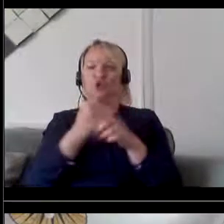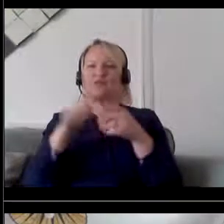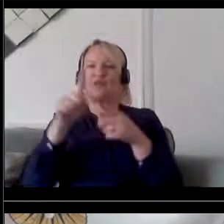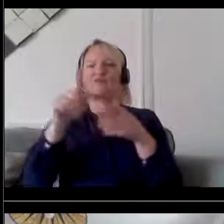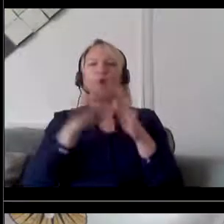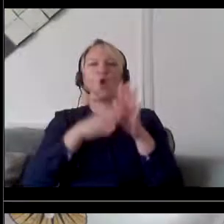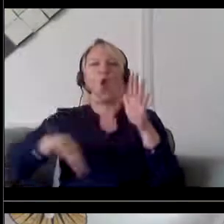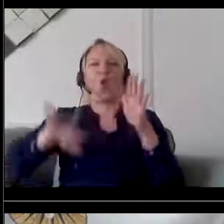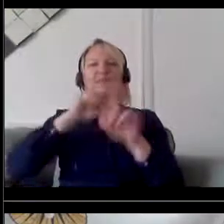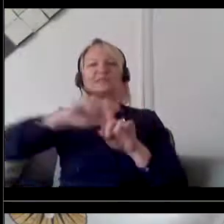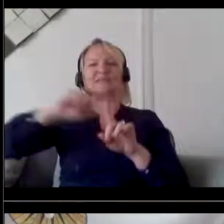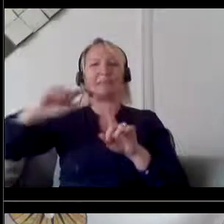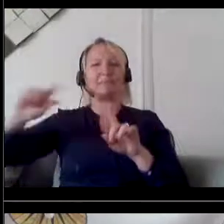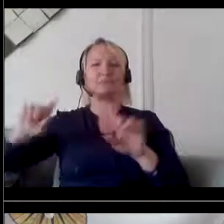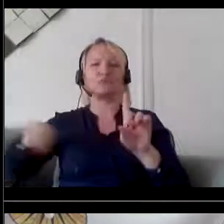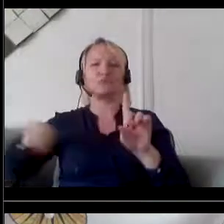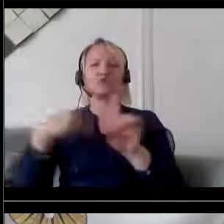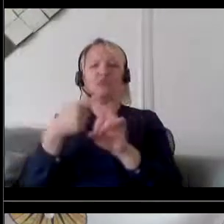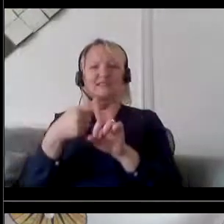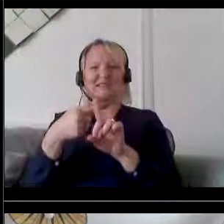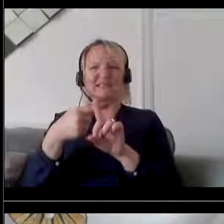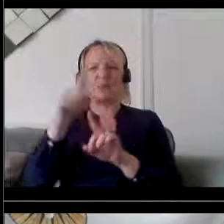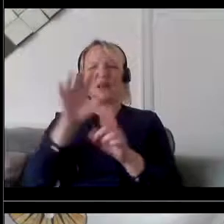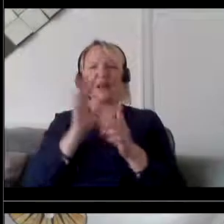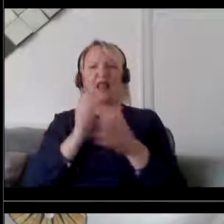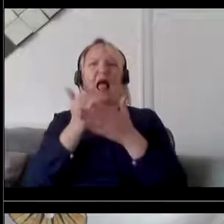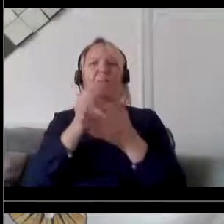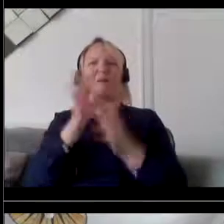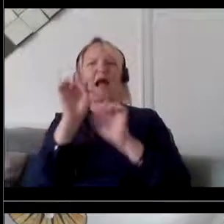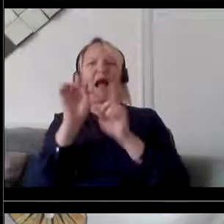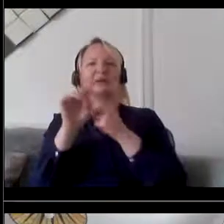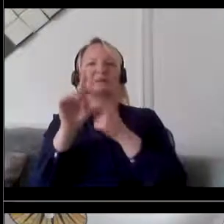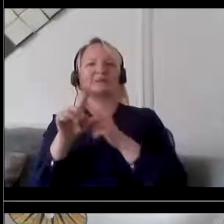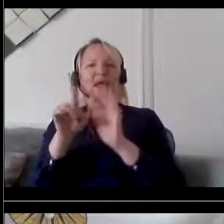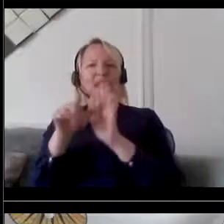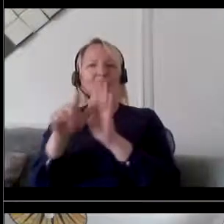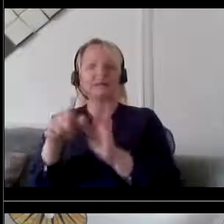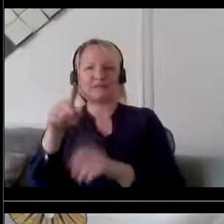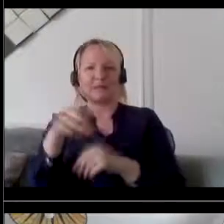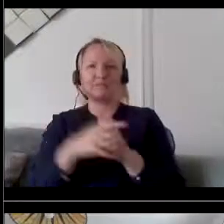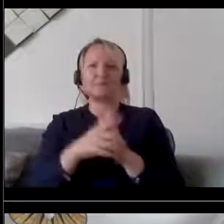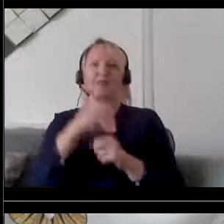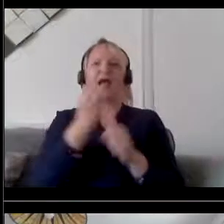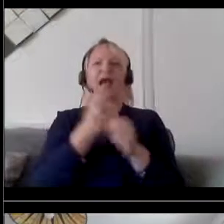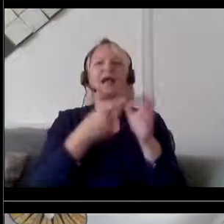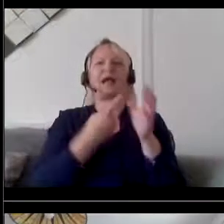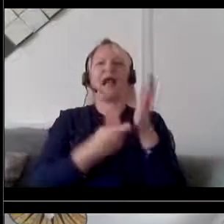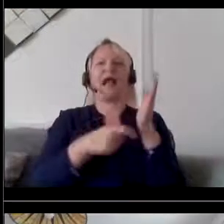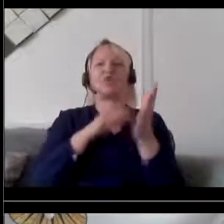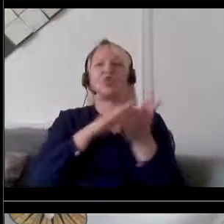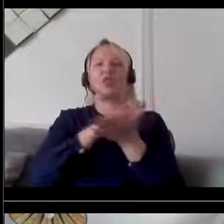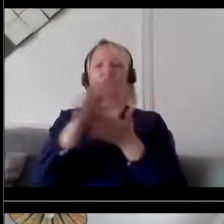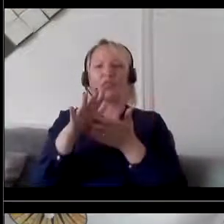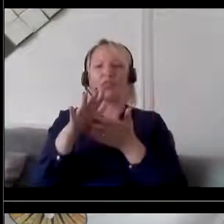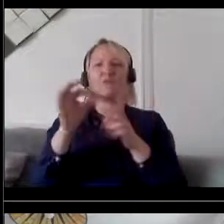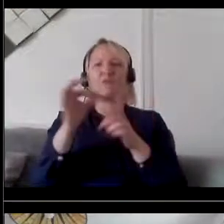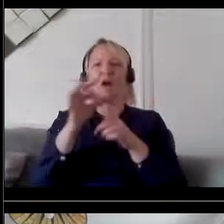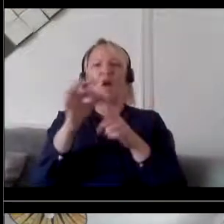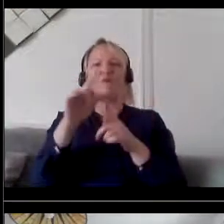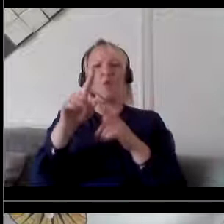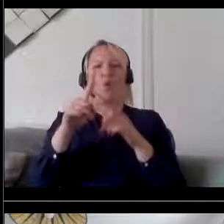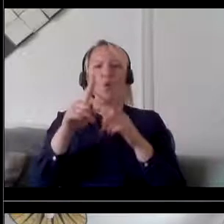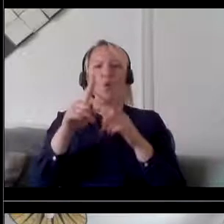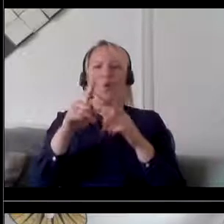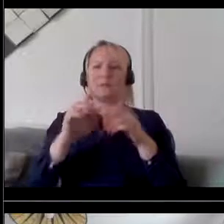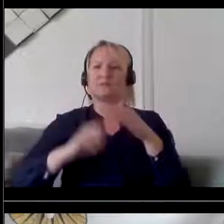helping to answer your questions a little later on. Hello there, I'm Gareth Fotherow. I'm the Development Director for the Lower Thames Crossing, and